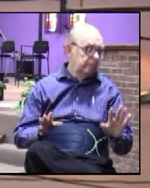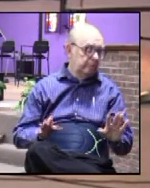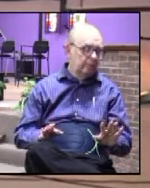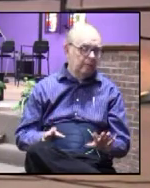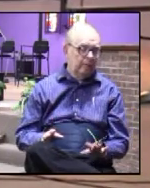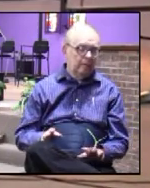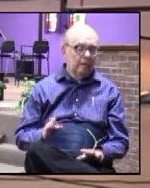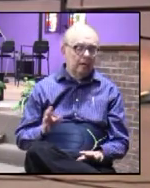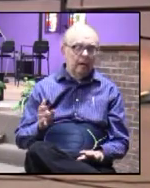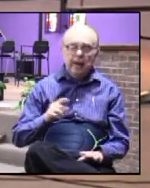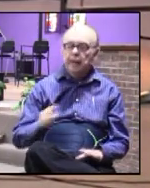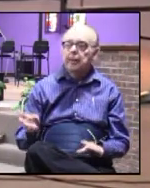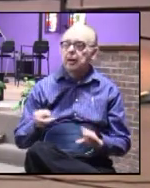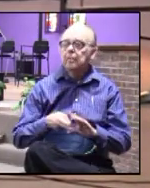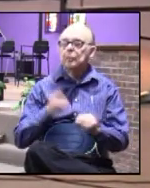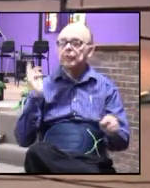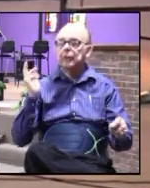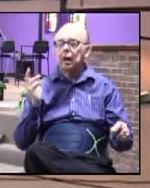And they resign.